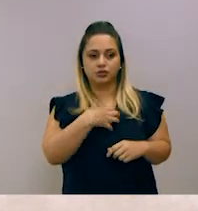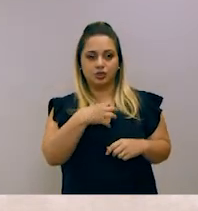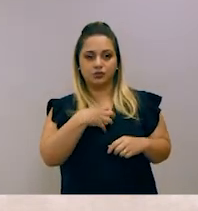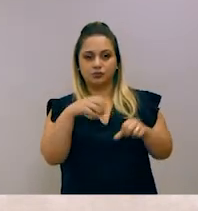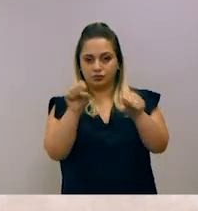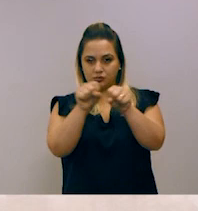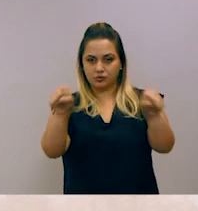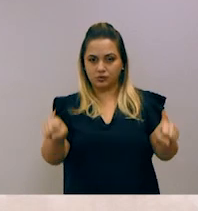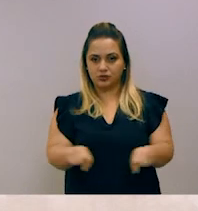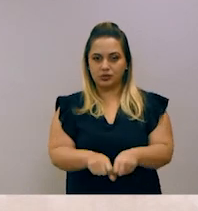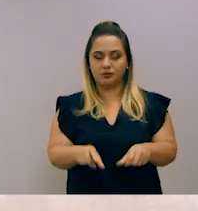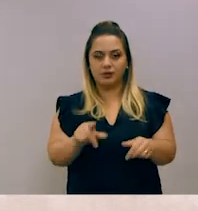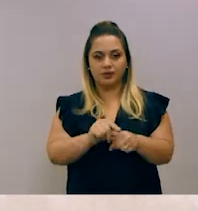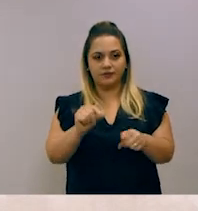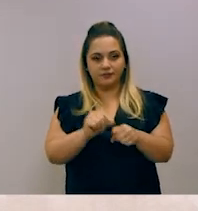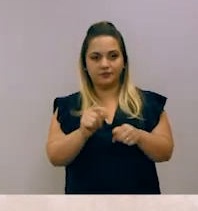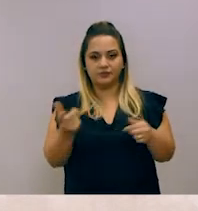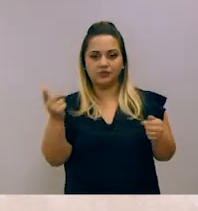model. This model